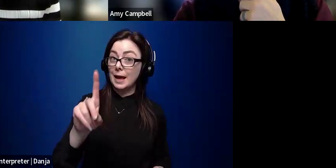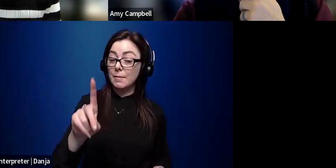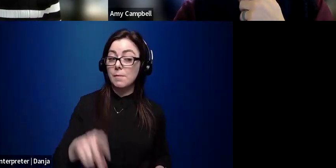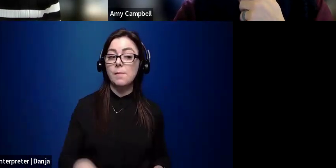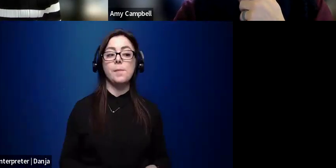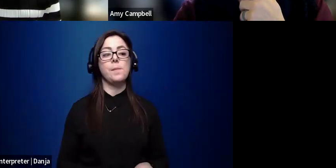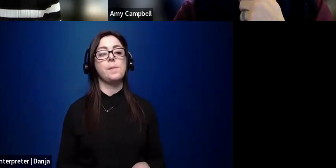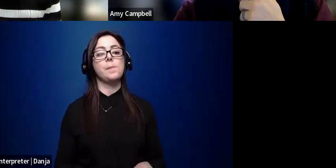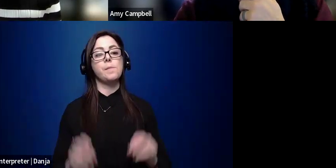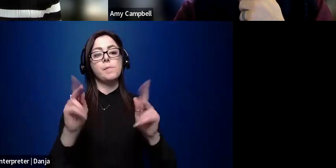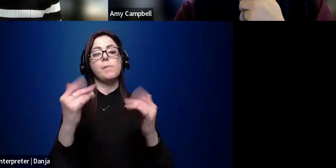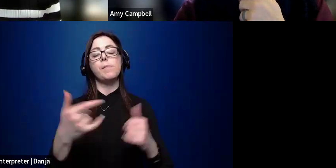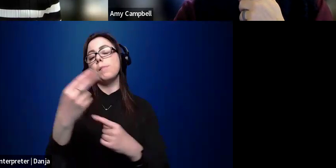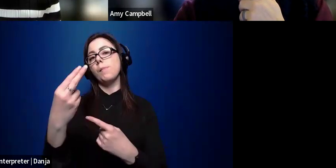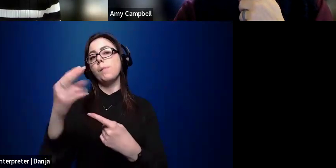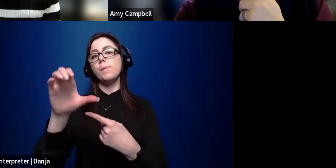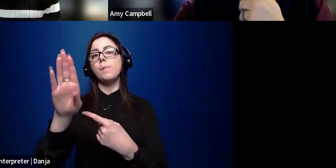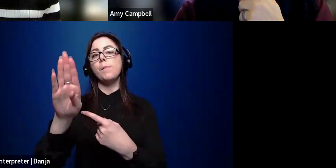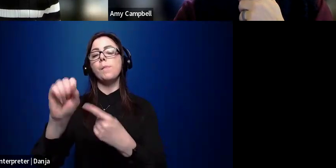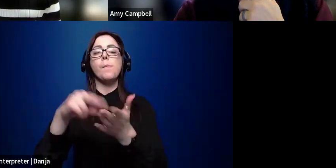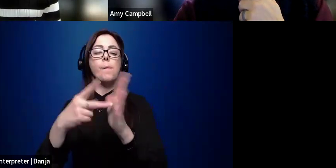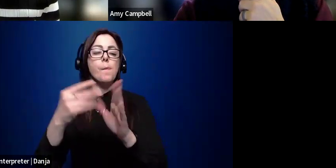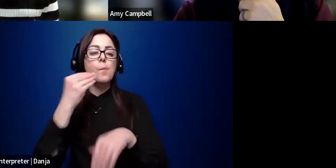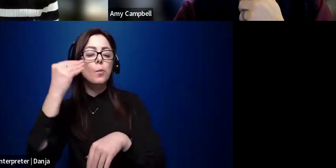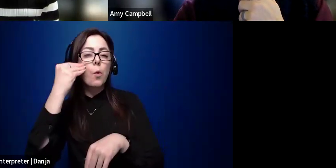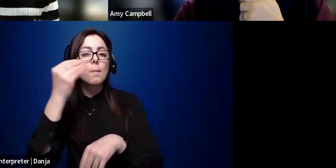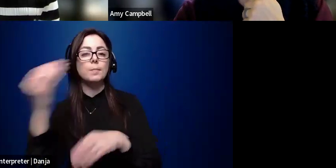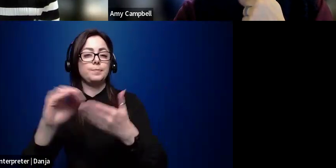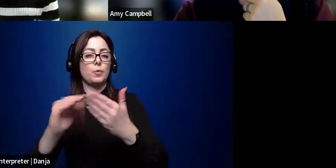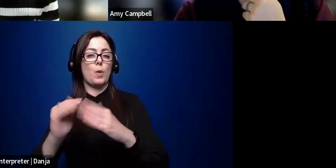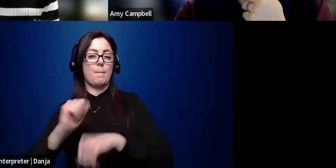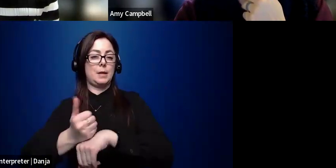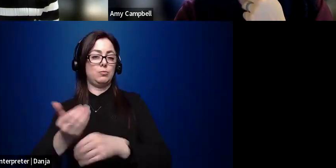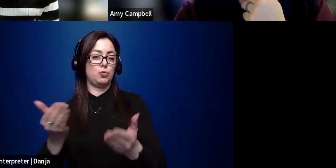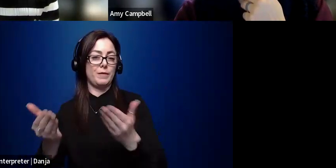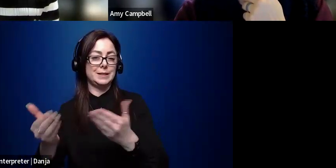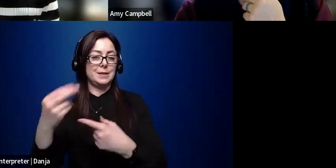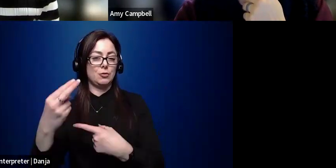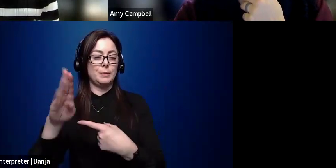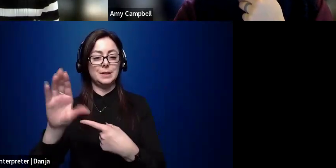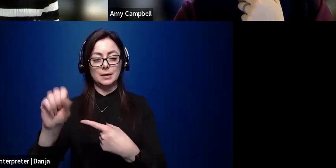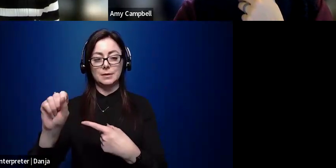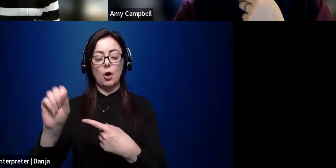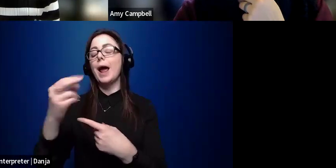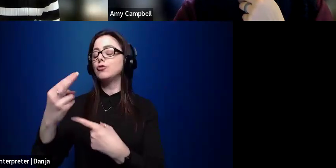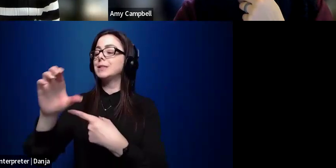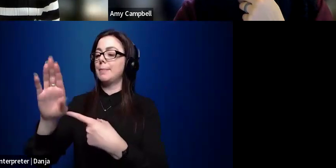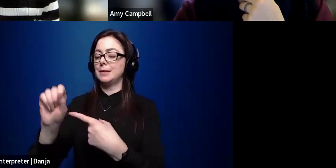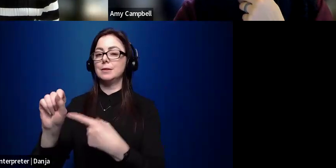community-based services, and talking again about how Medicaid